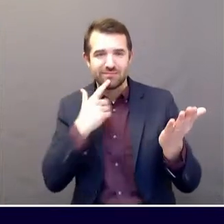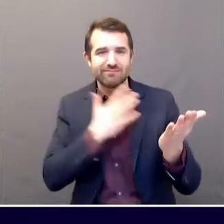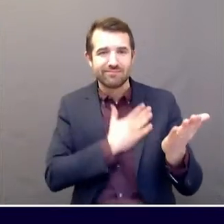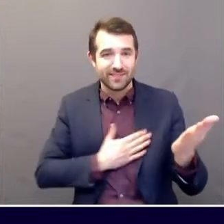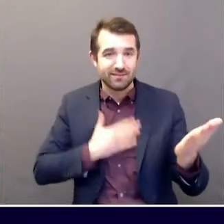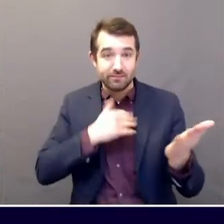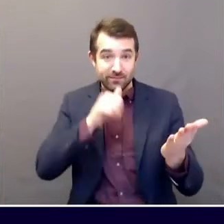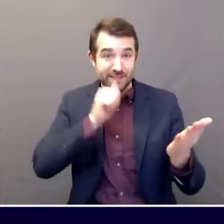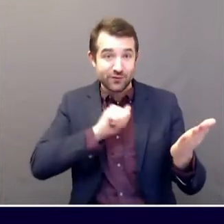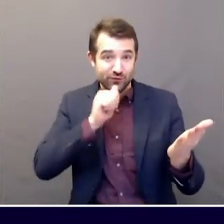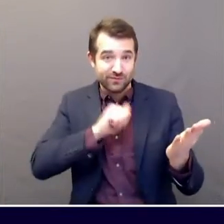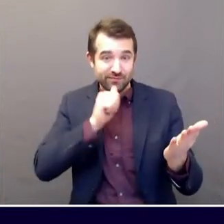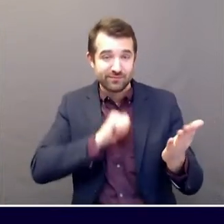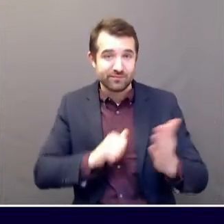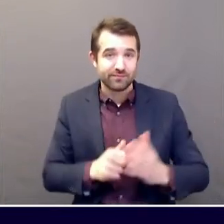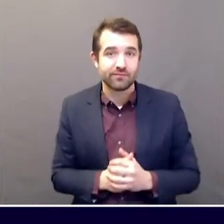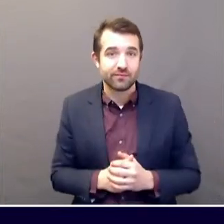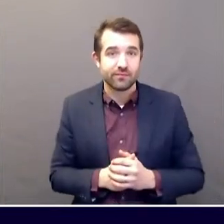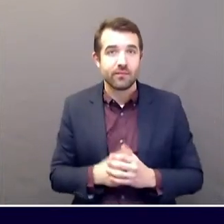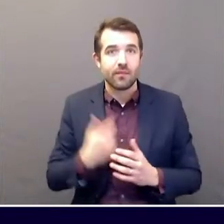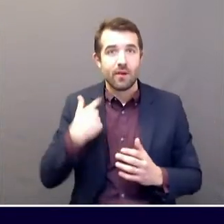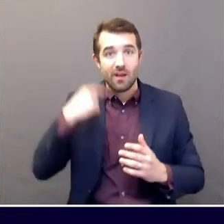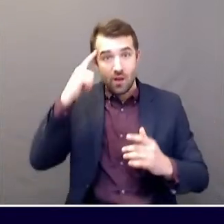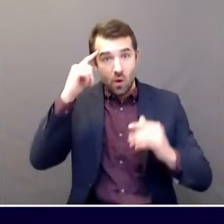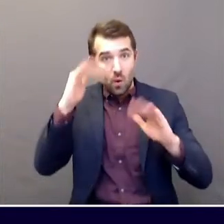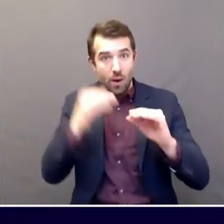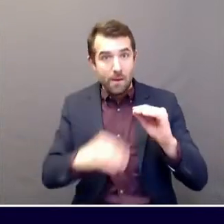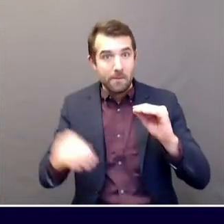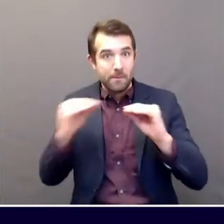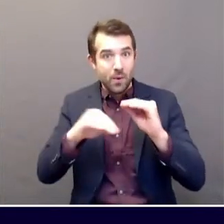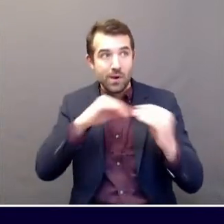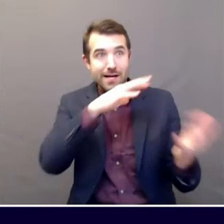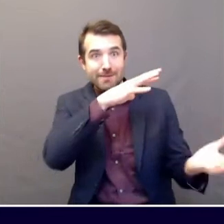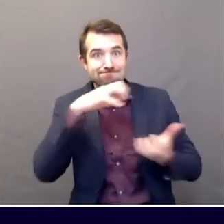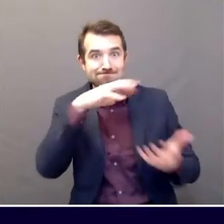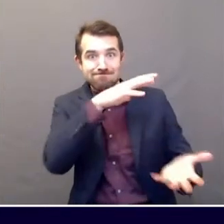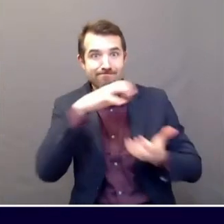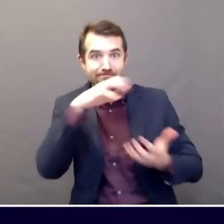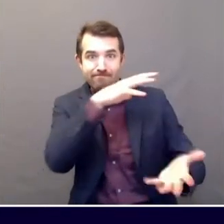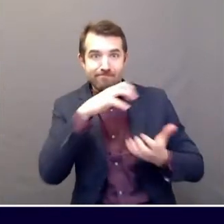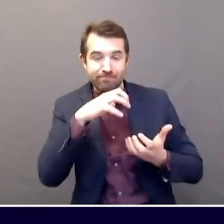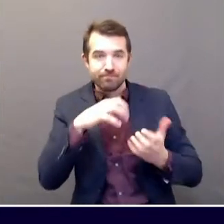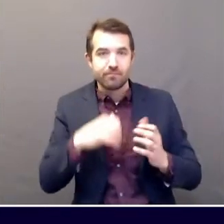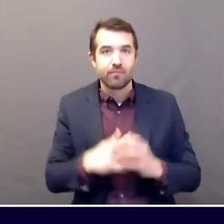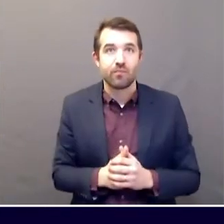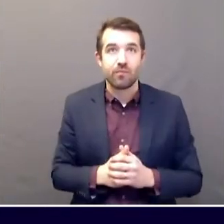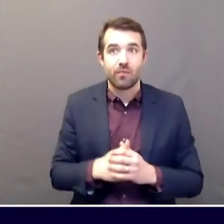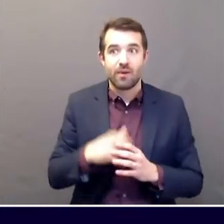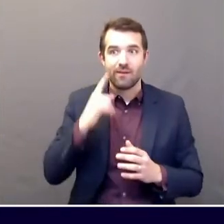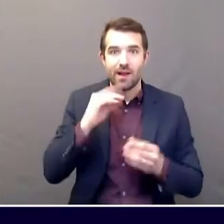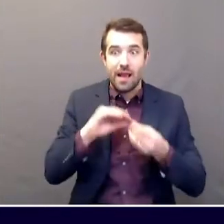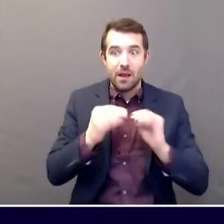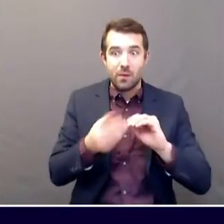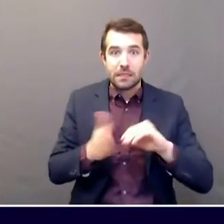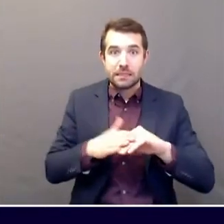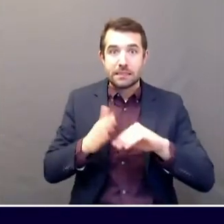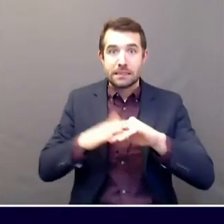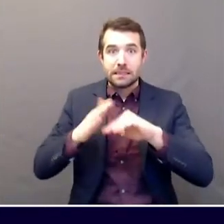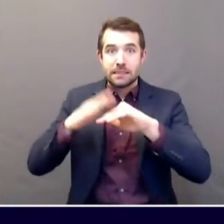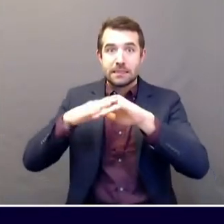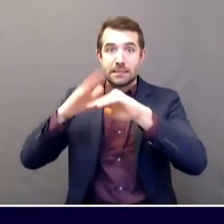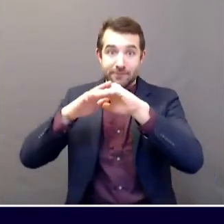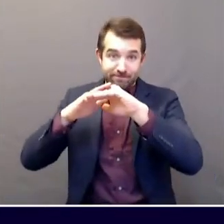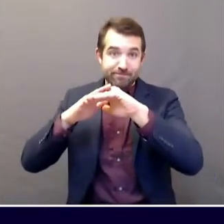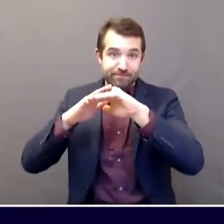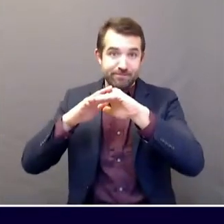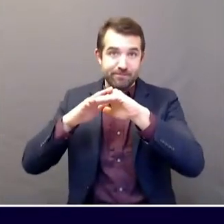us. We are hoping that as more vaccine starts to become available, you'll see those numbers tick up. Vaccines will be more